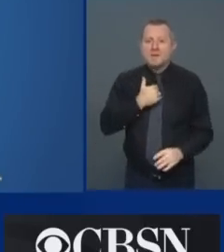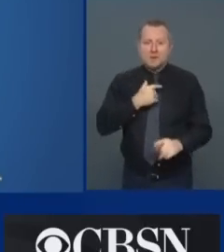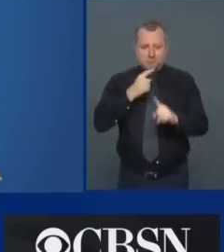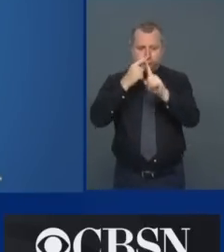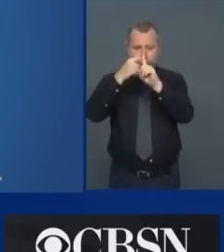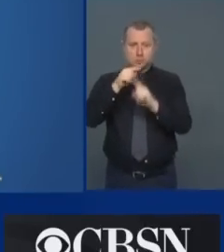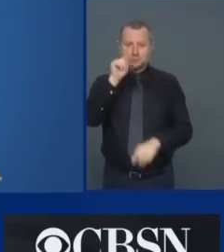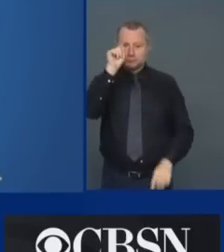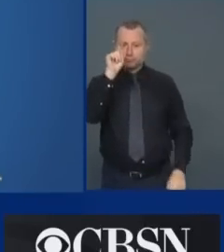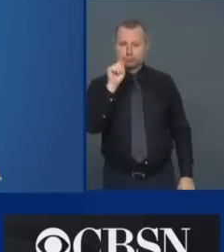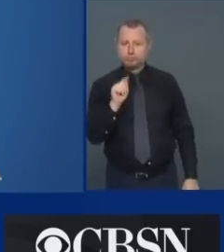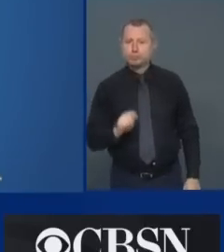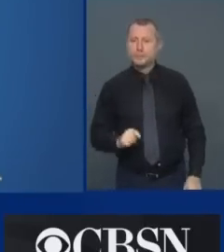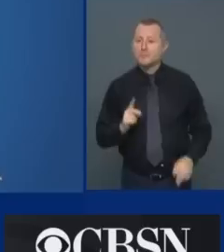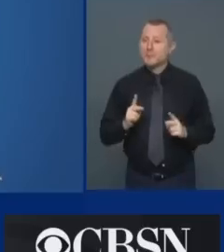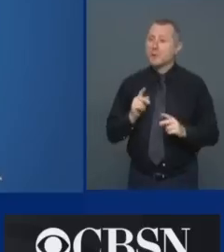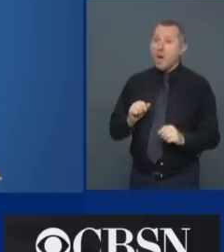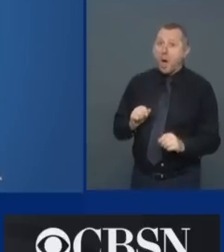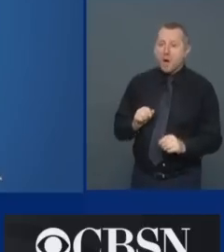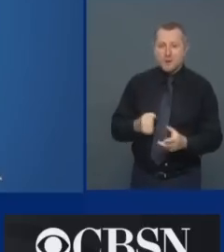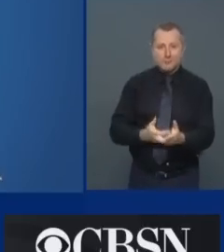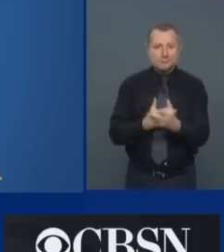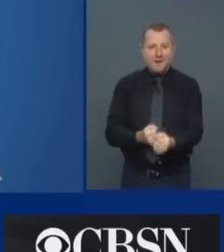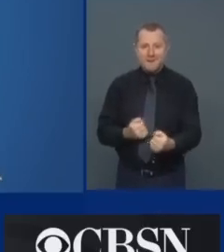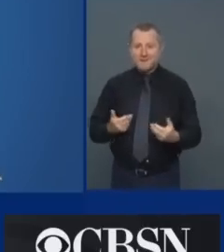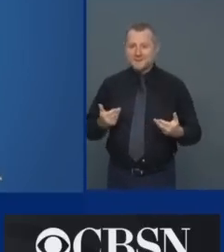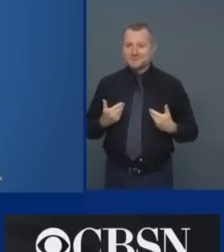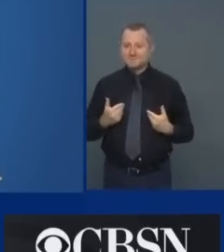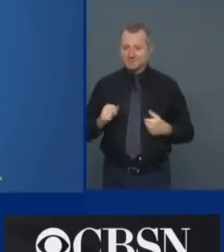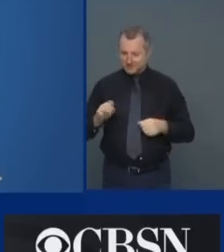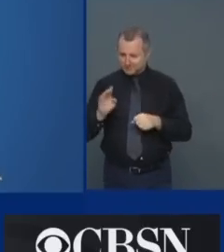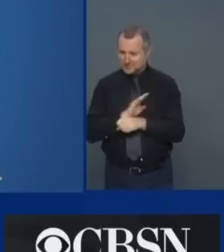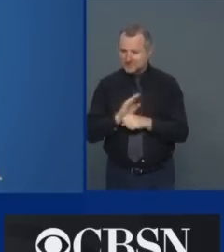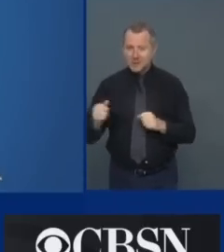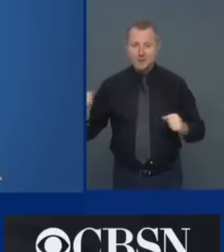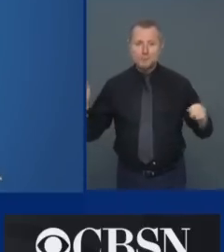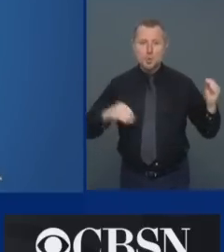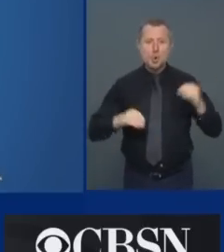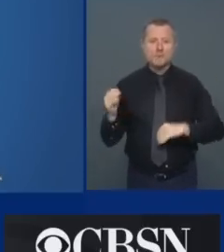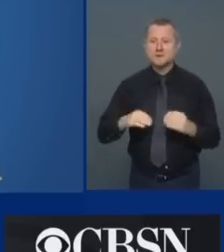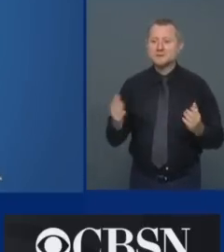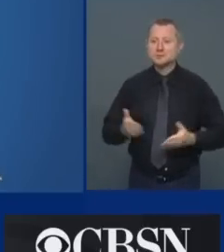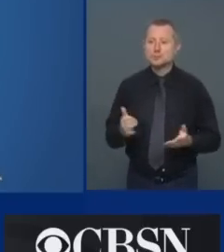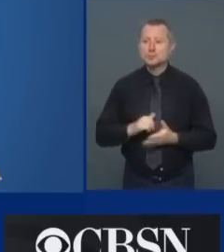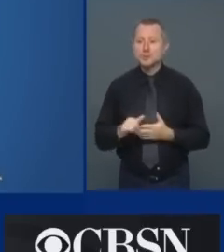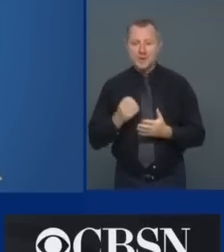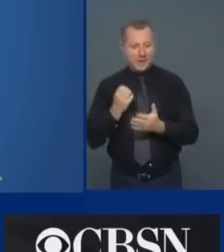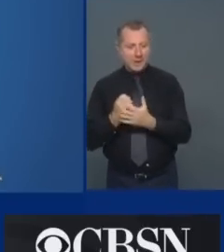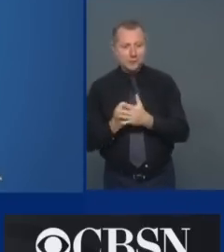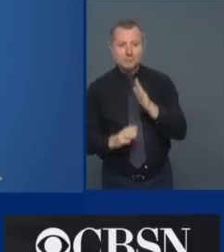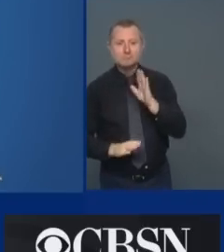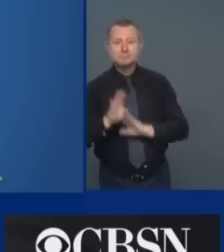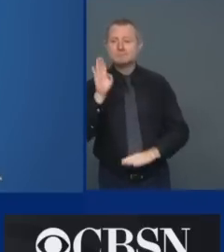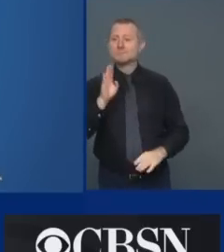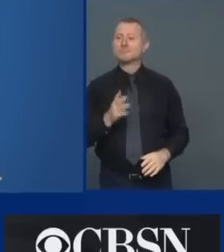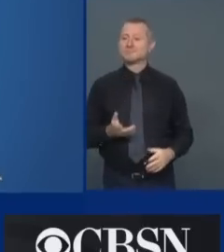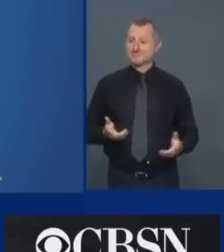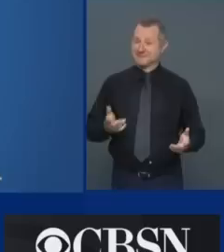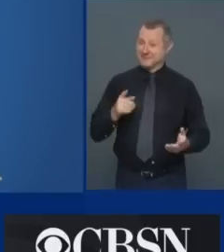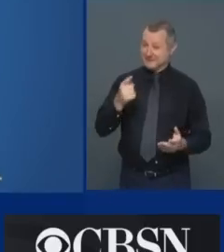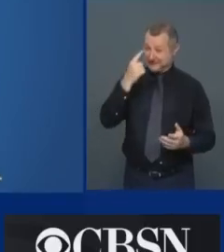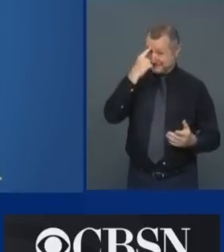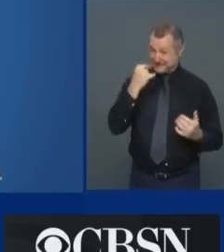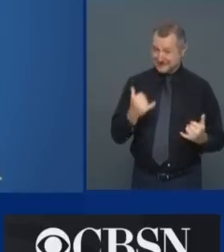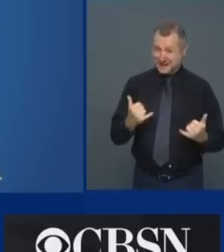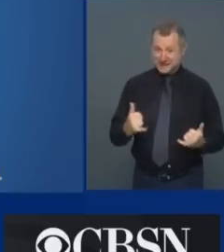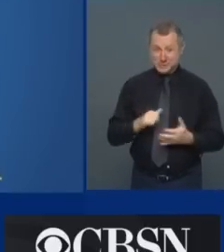public confidence, in terms of economic development, et cetera? I mean, you feel now the advantages that New York